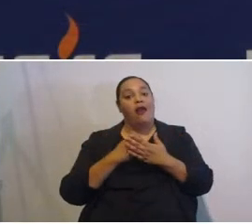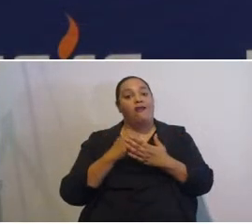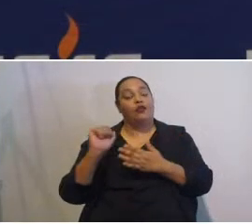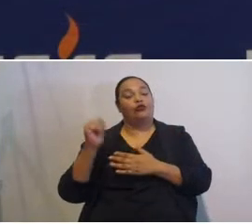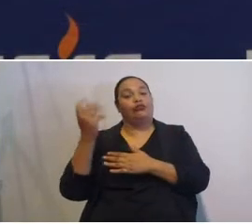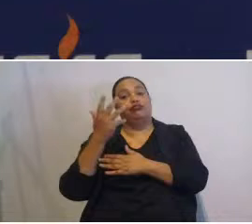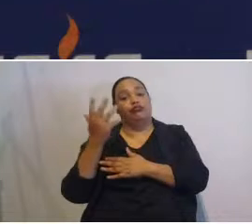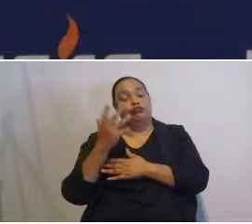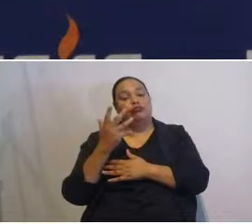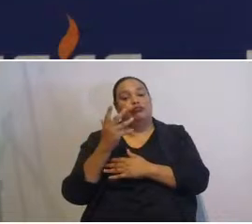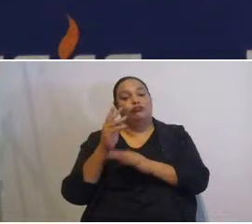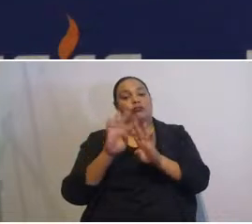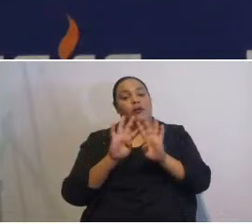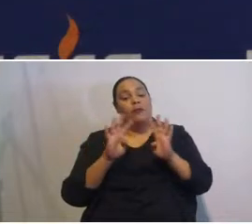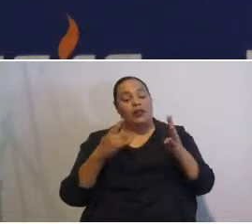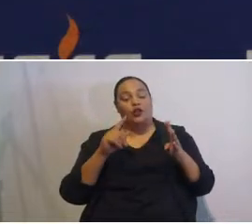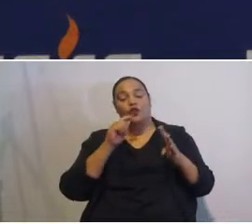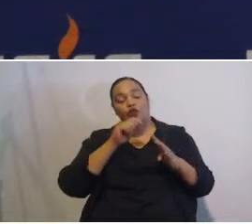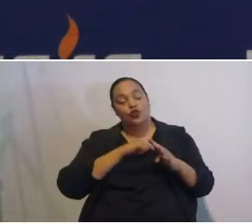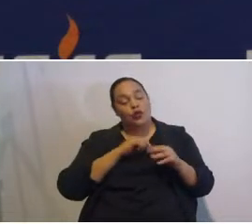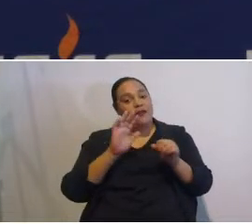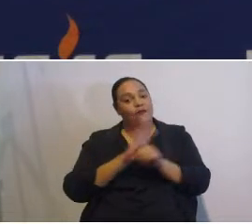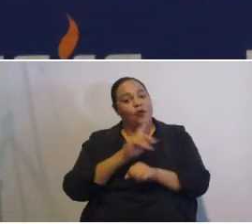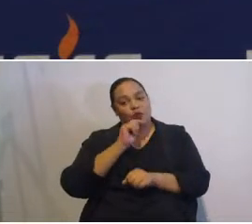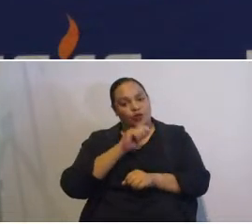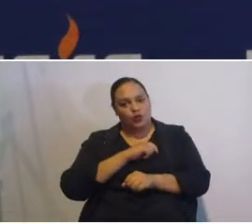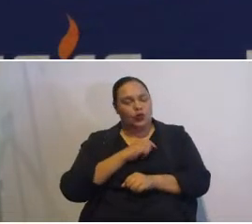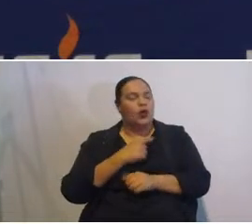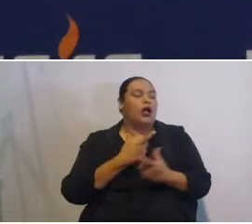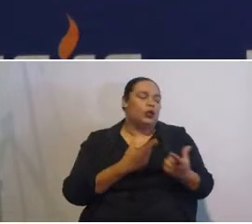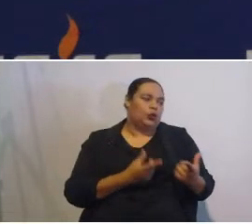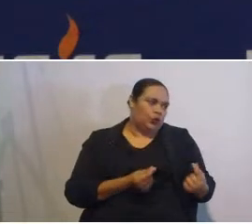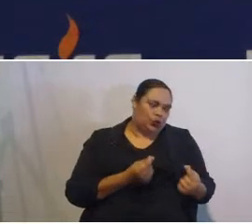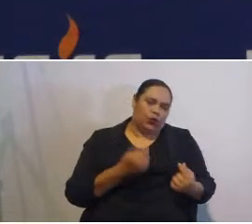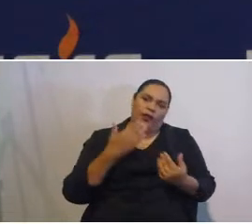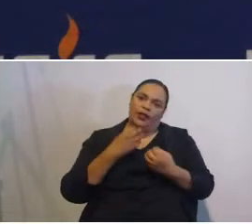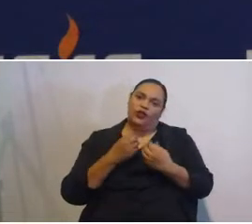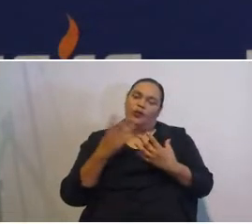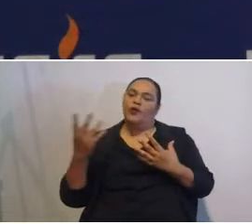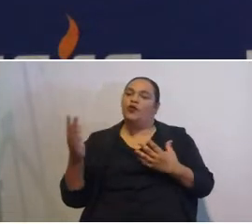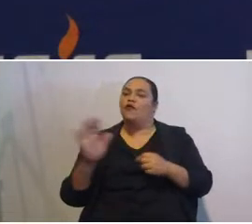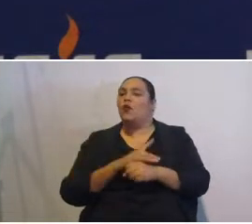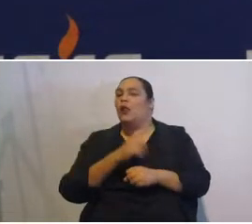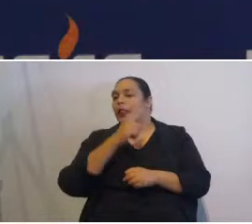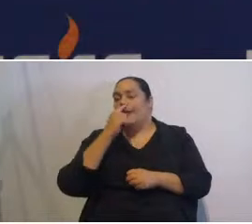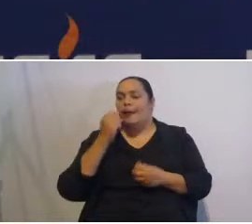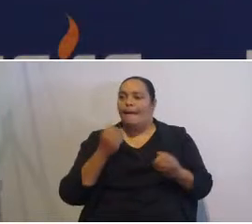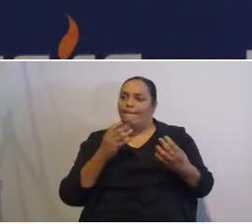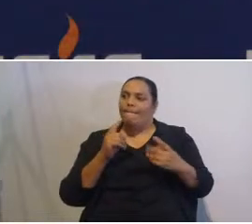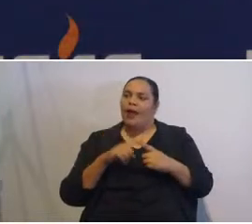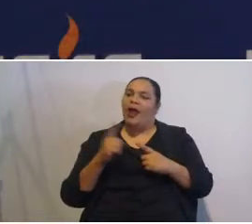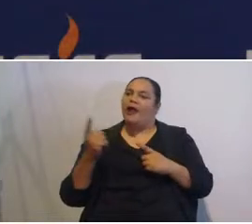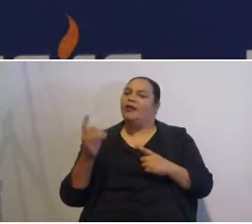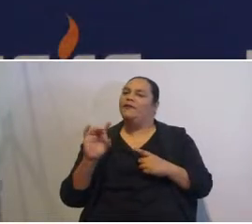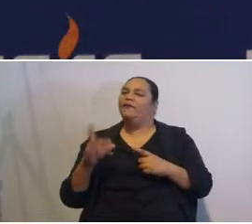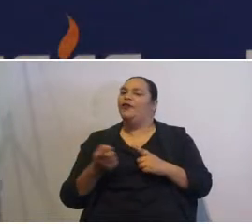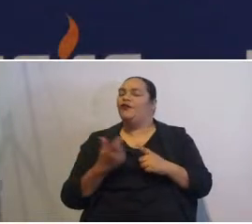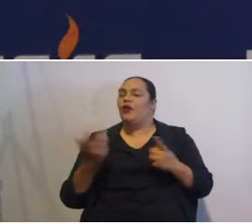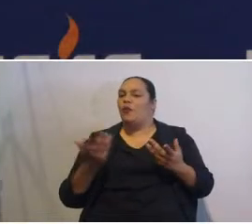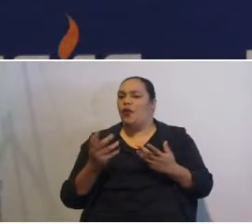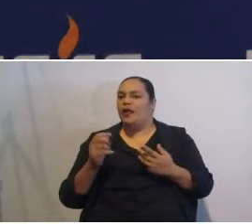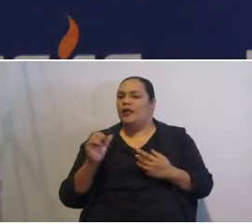to give to this panel today is the truth and the whole truth? I do. Thank you very much. Please state your name and your designation at